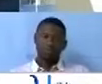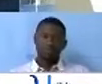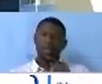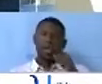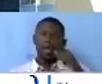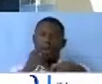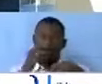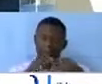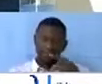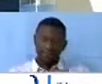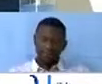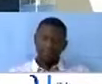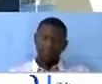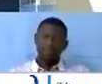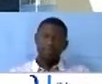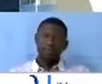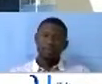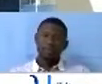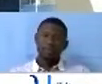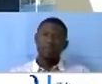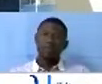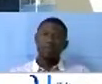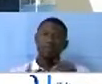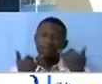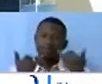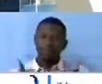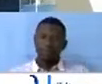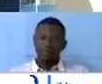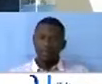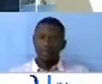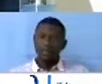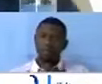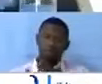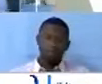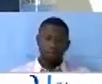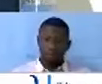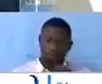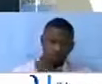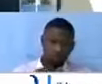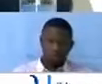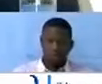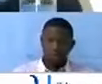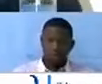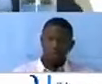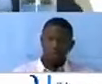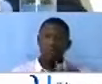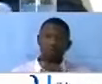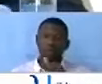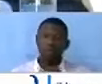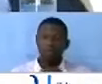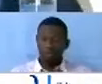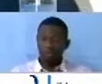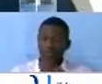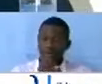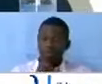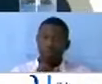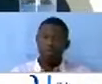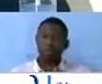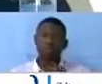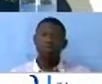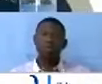after the alleged Ndurcham coup d'etat in which there were arrests of Babu